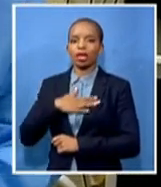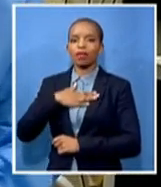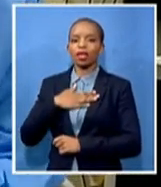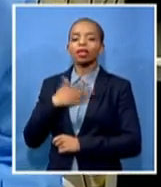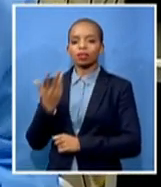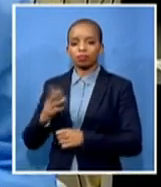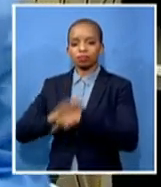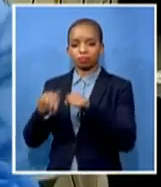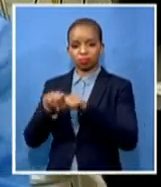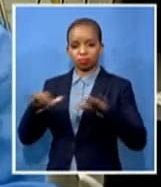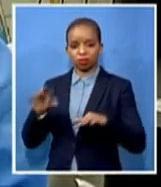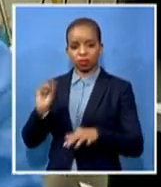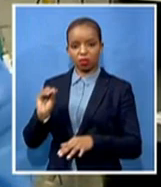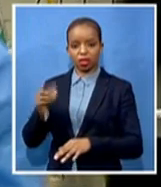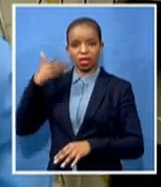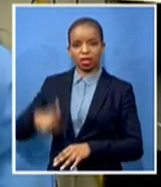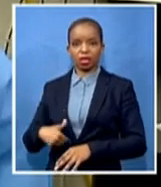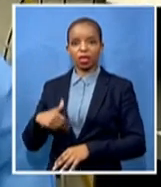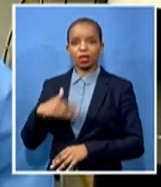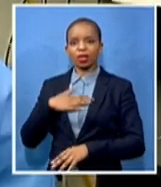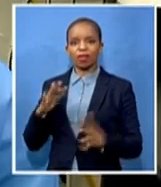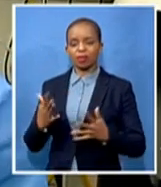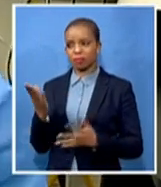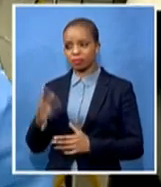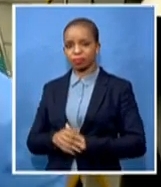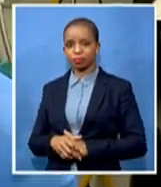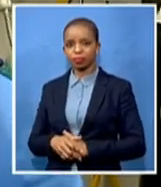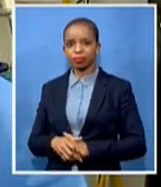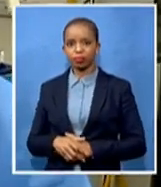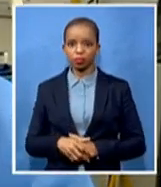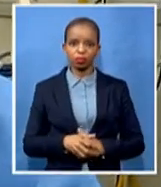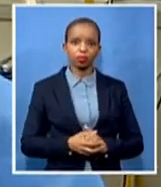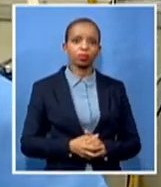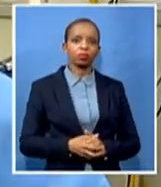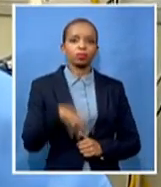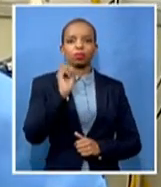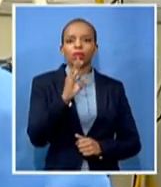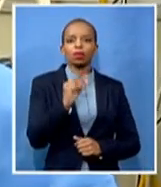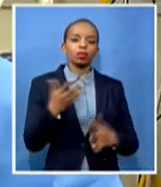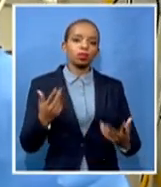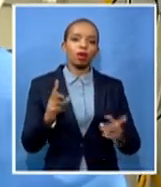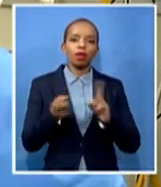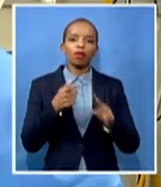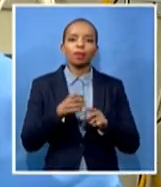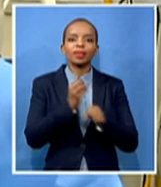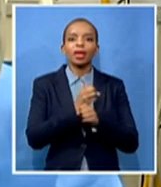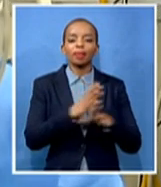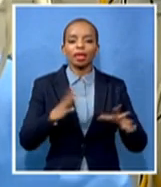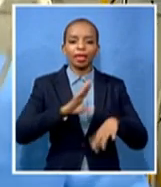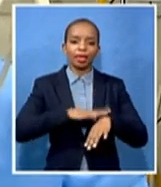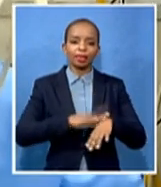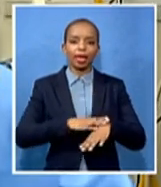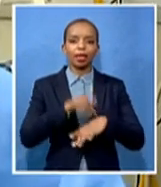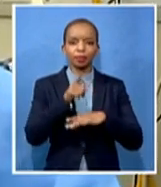so it's been a sort of ebb and flow since the beginning of the pandemic reaching South Africa, that we've